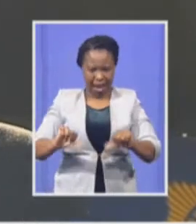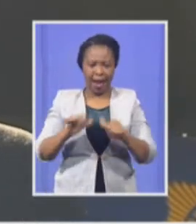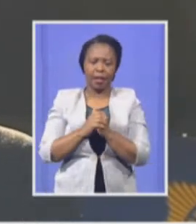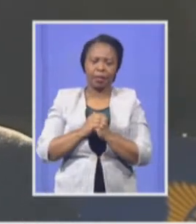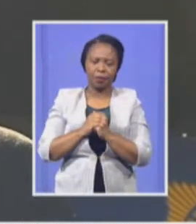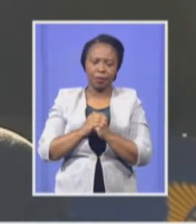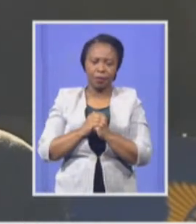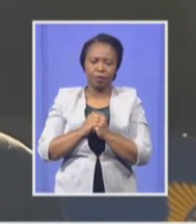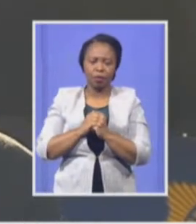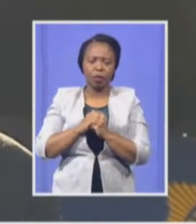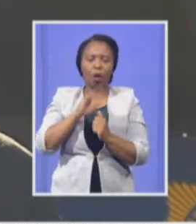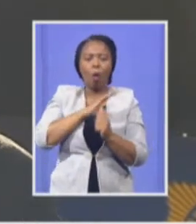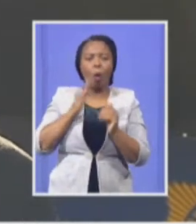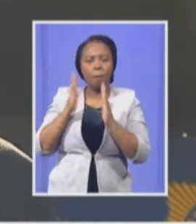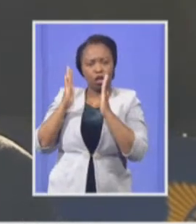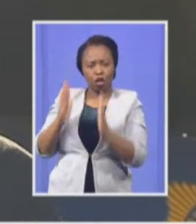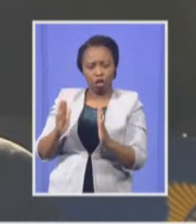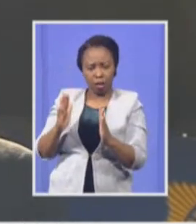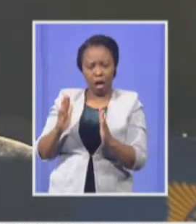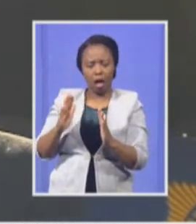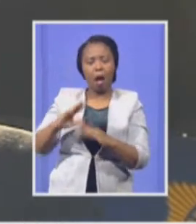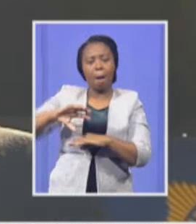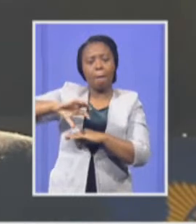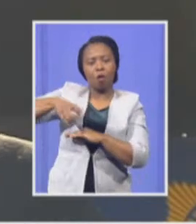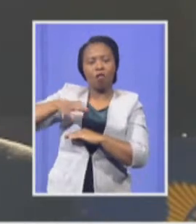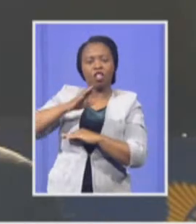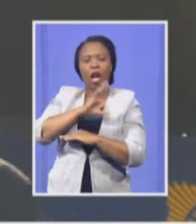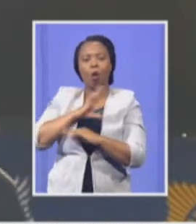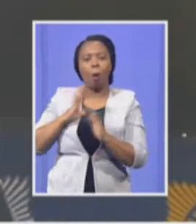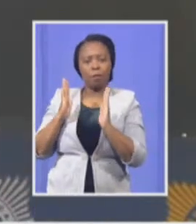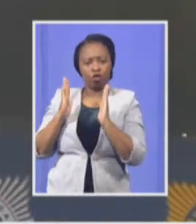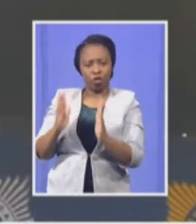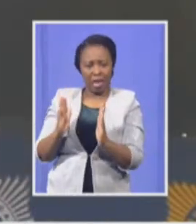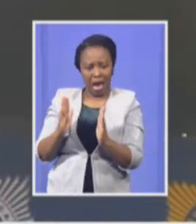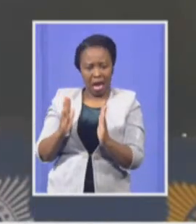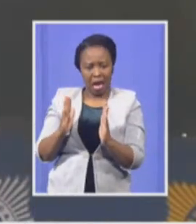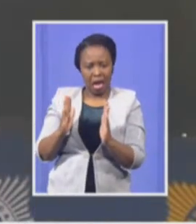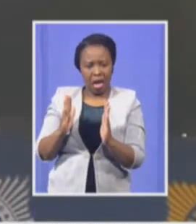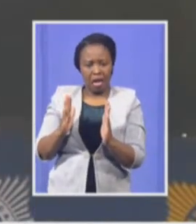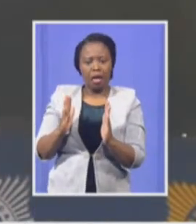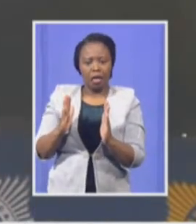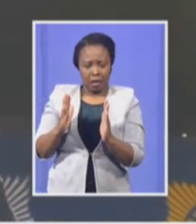commissioner provincial commissioner. Njoba senzile